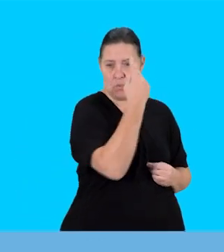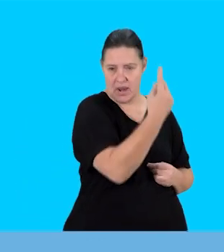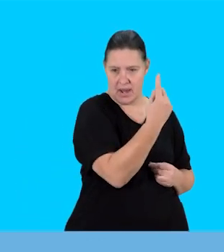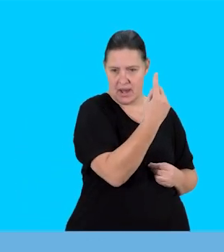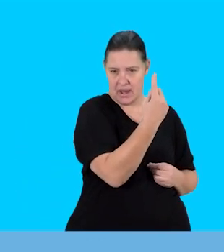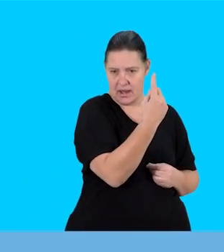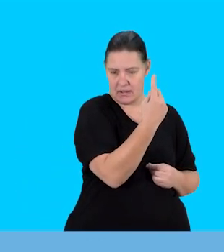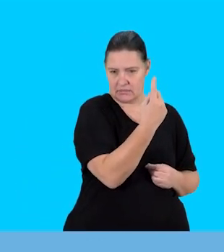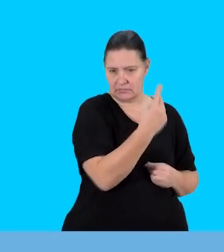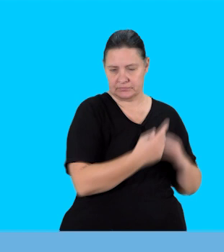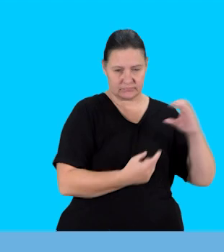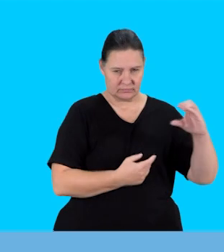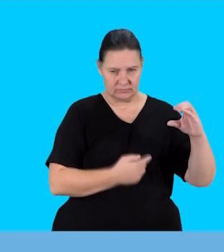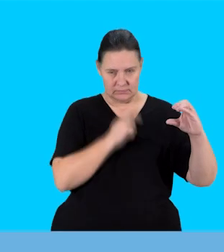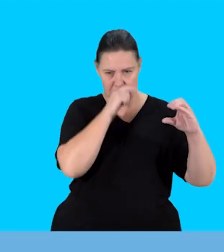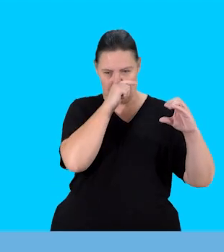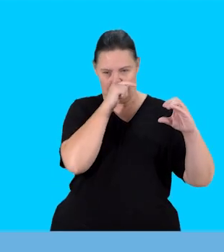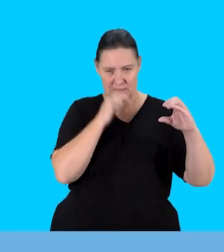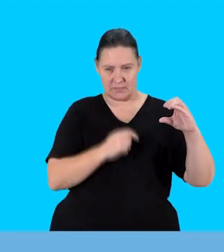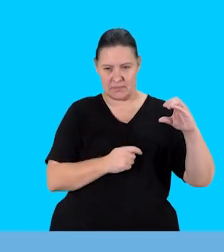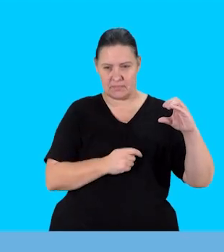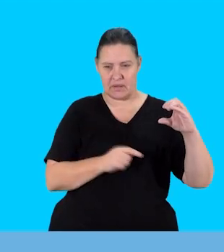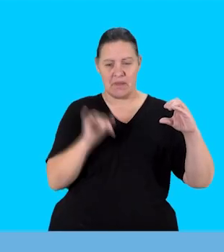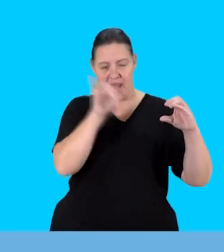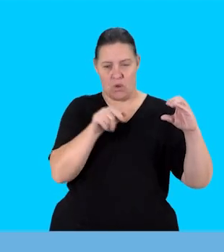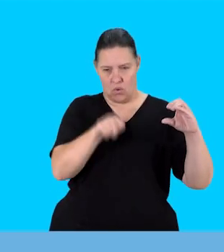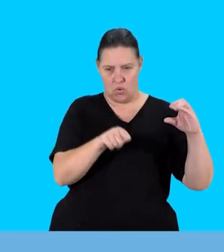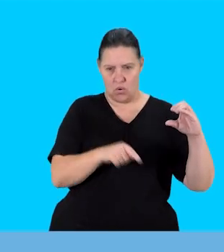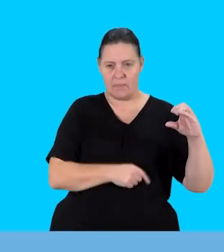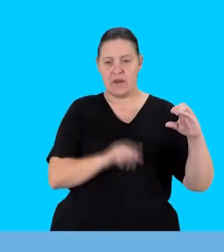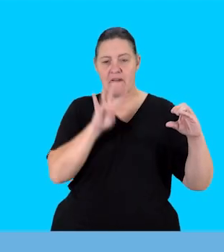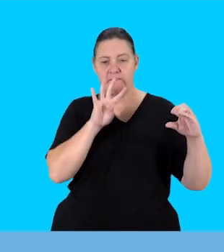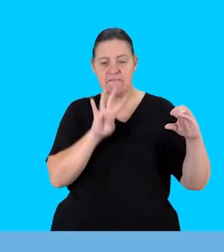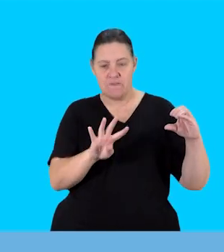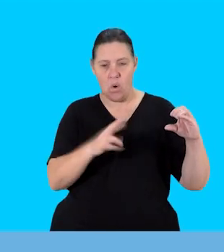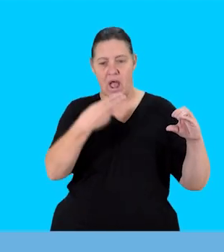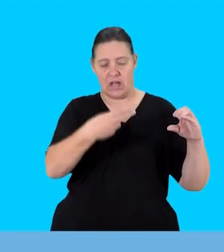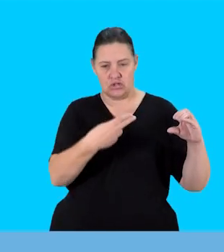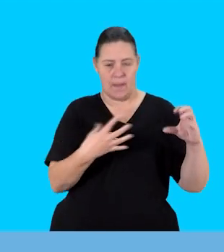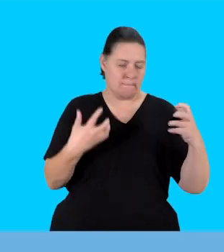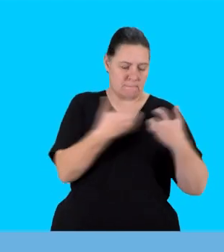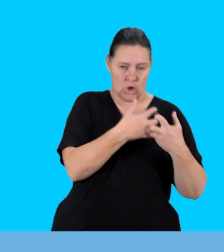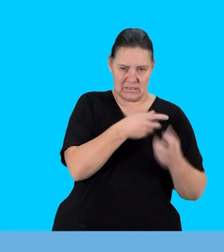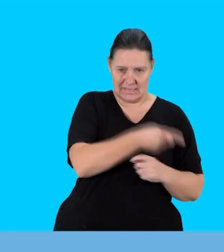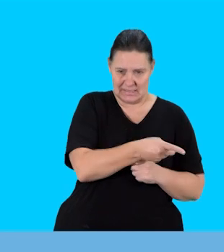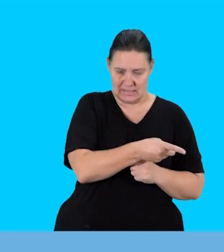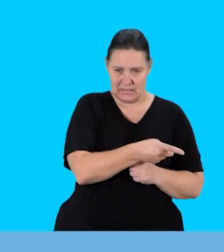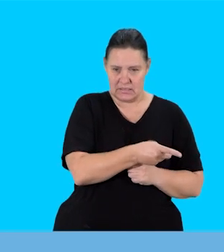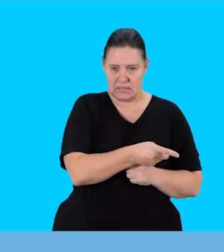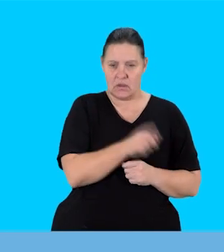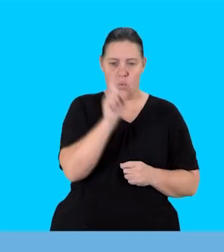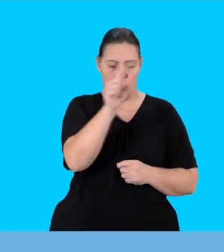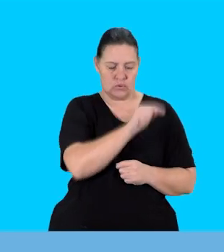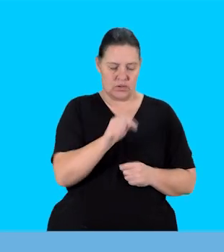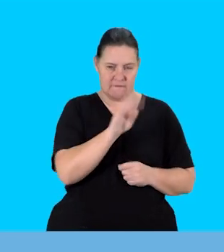1 carbon, which is denoted by that yellow circle there. We have 4 hydrogens that are chemically bonded to the carbon.